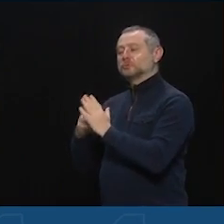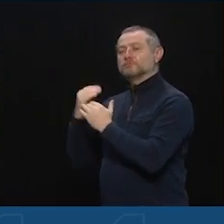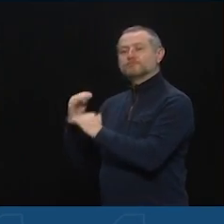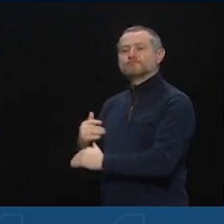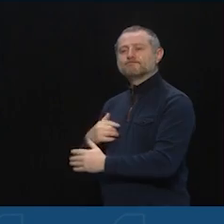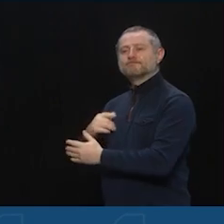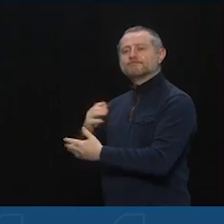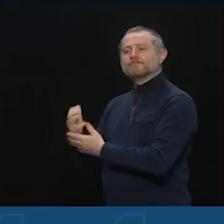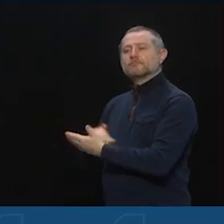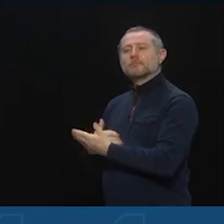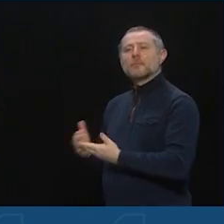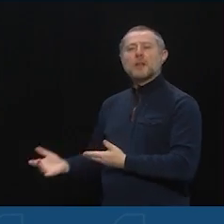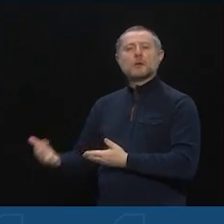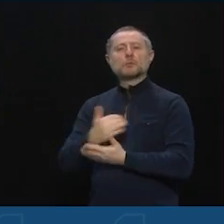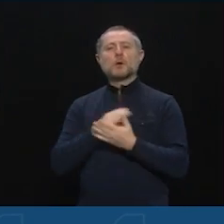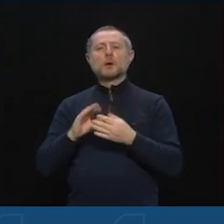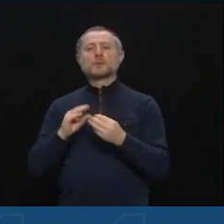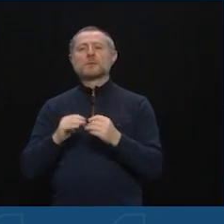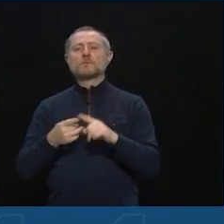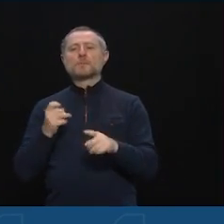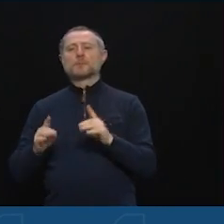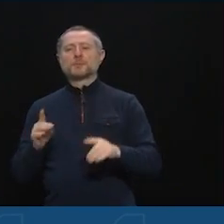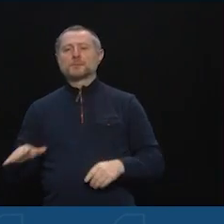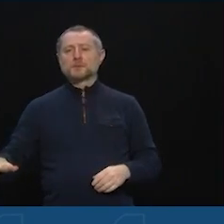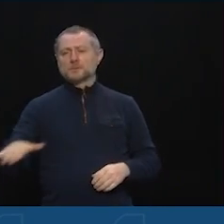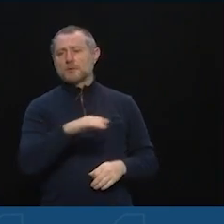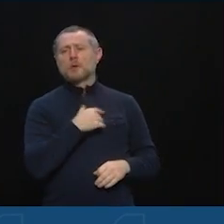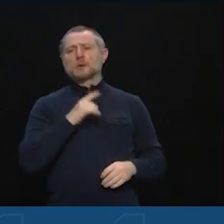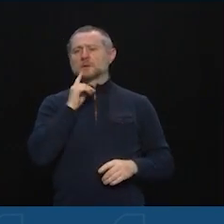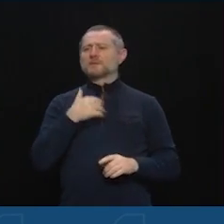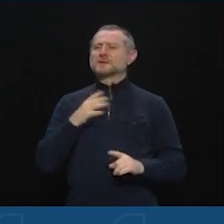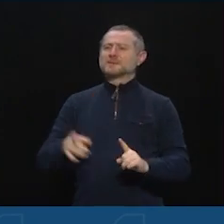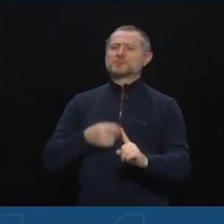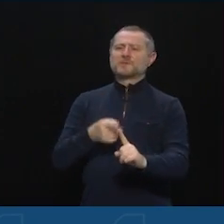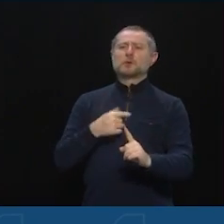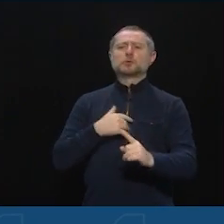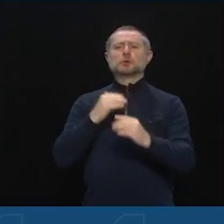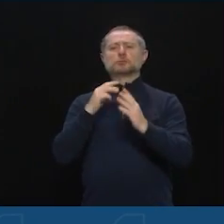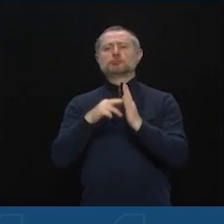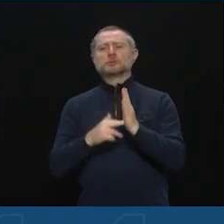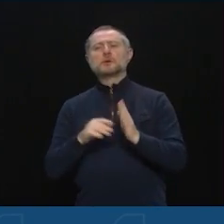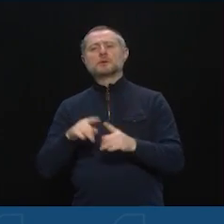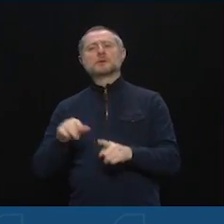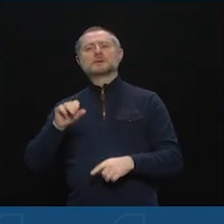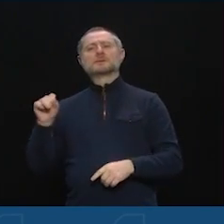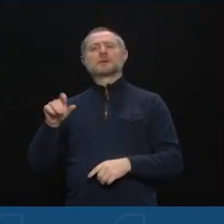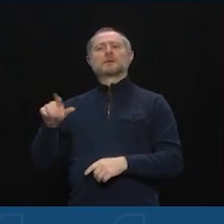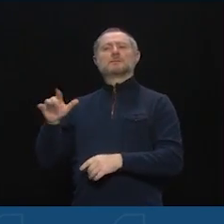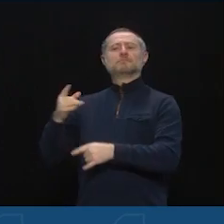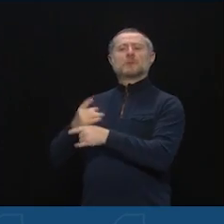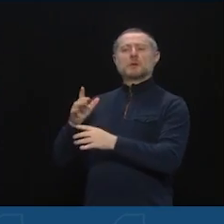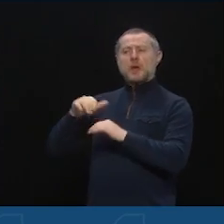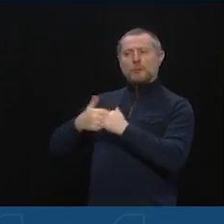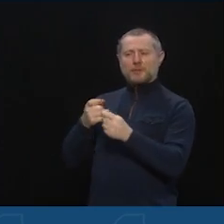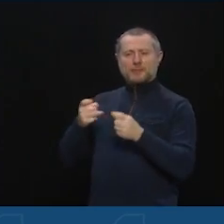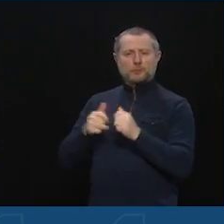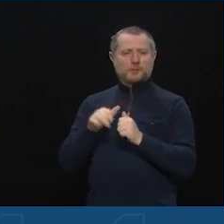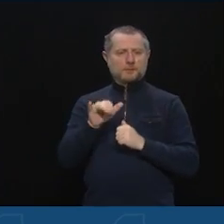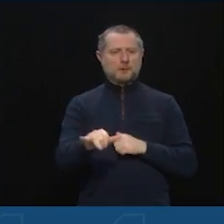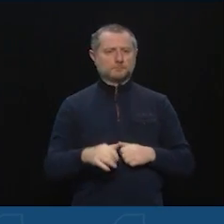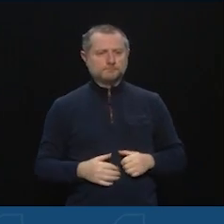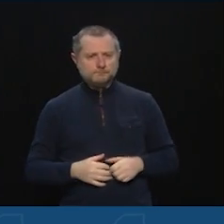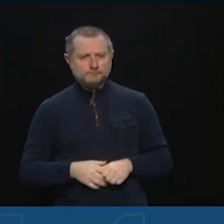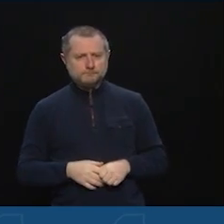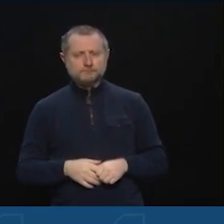You'll be seeing very specific regulations that come out from the State Liquor Authority on how all those issues will be dealt with. And yes, we want to make sure that